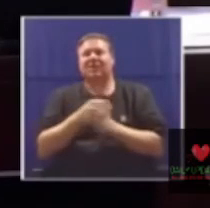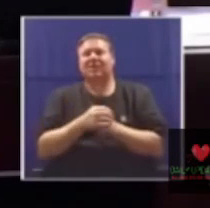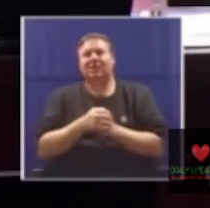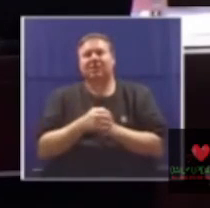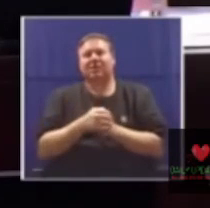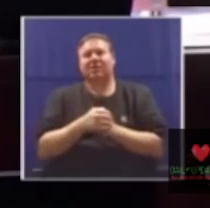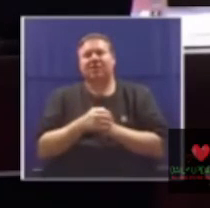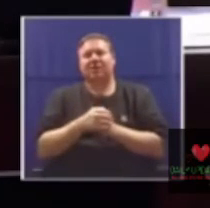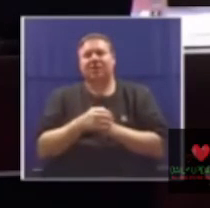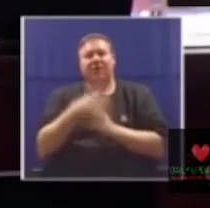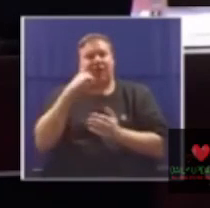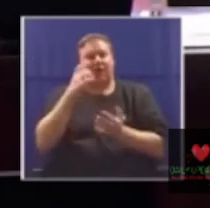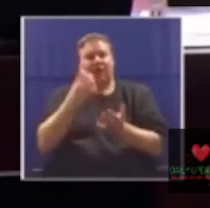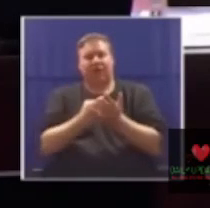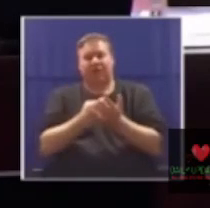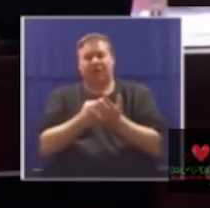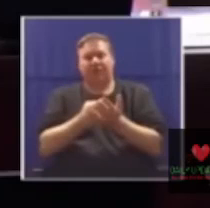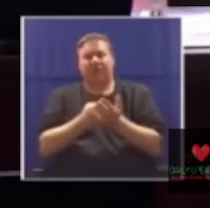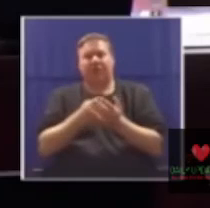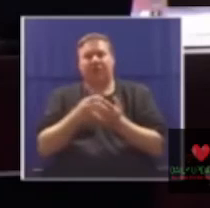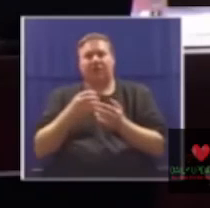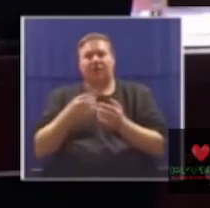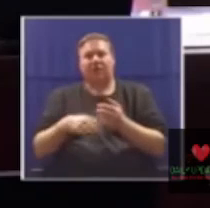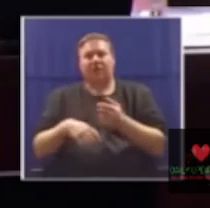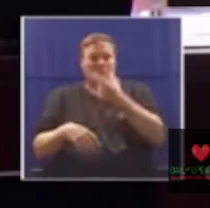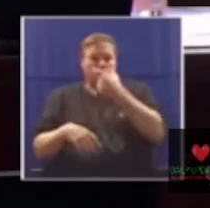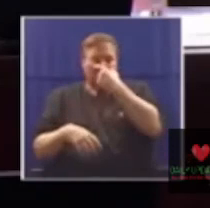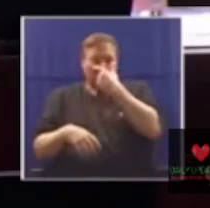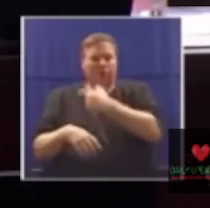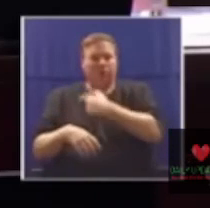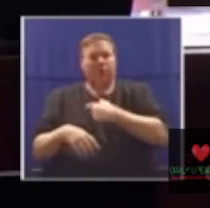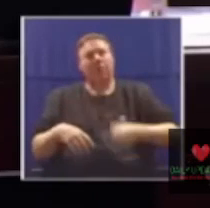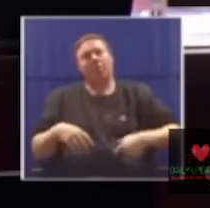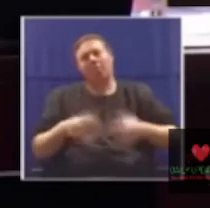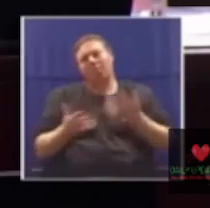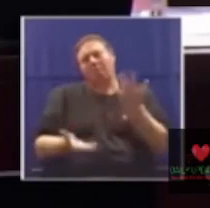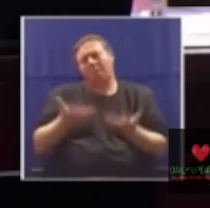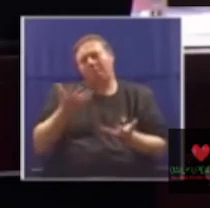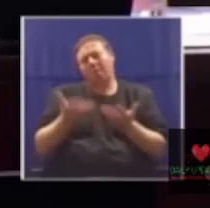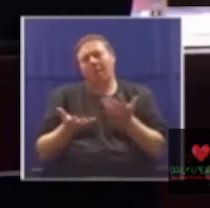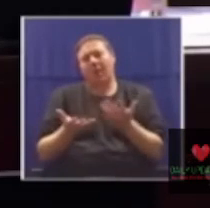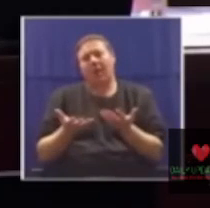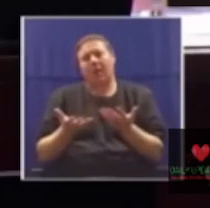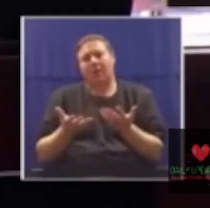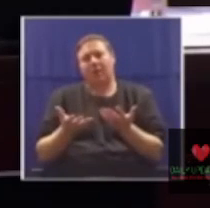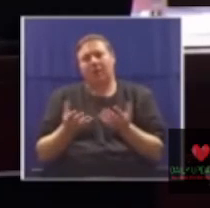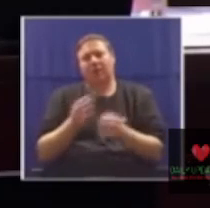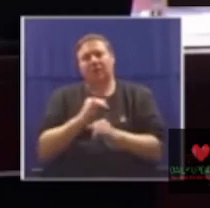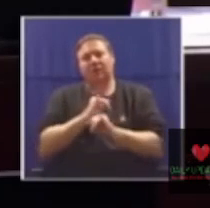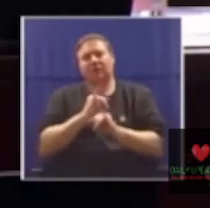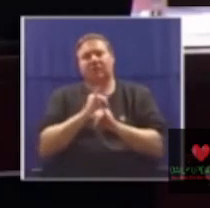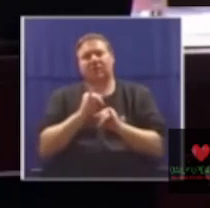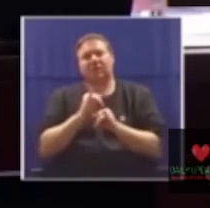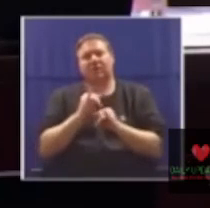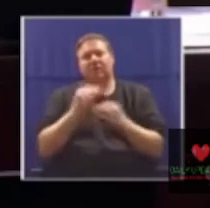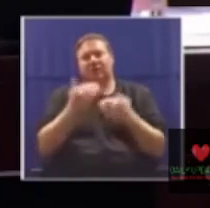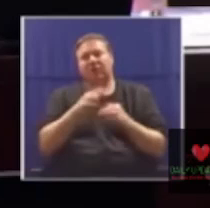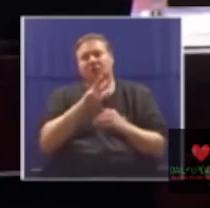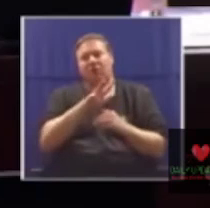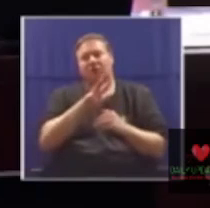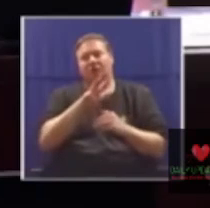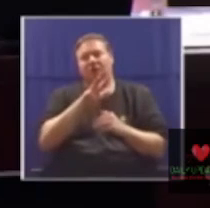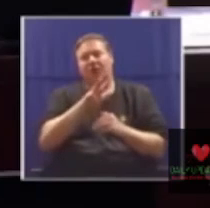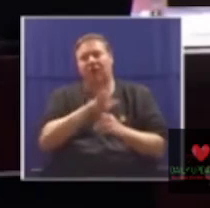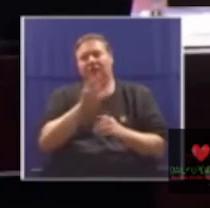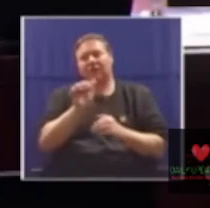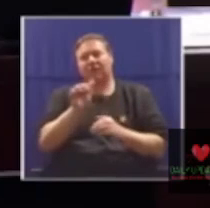prima facie evidence that Mr. Cyril Ramaphosa may have committed a serious violation of Section 96(2)(a)